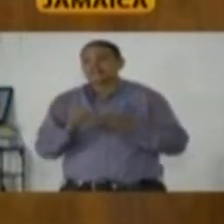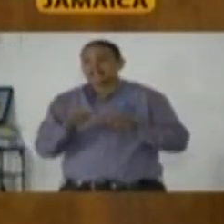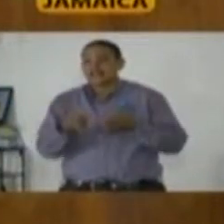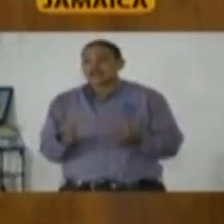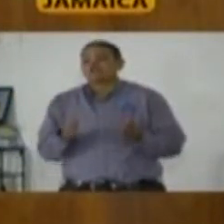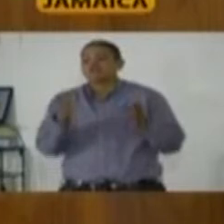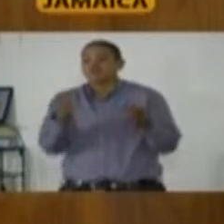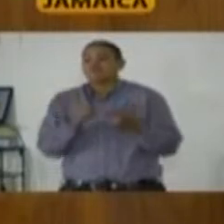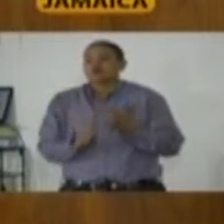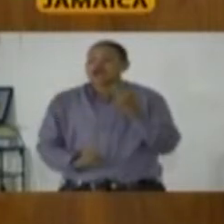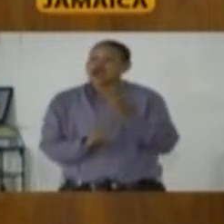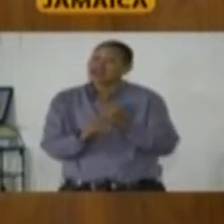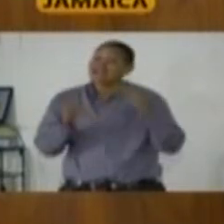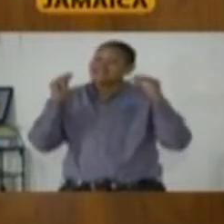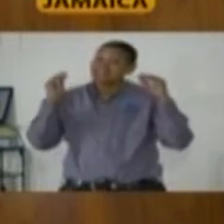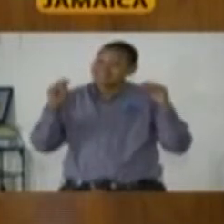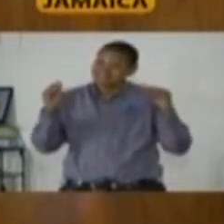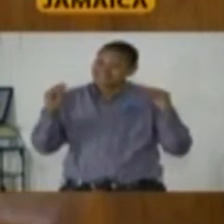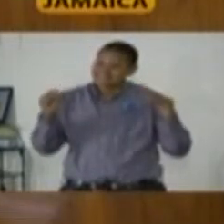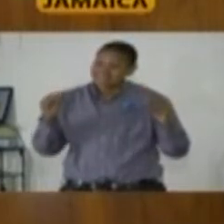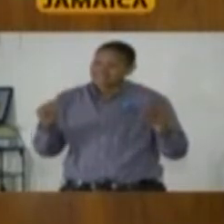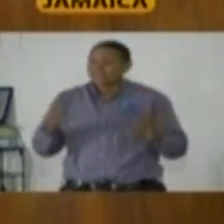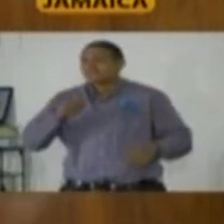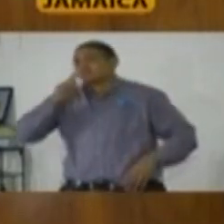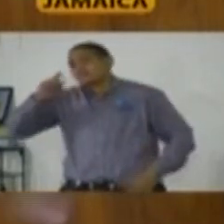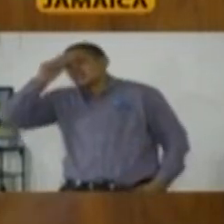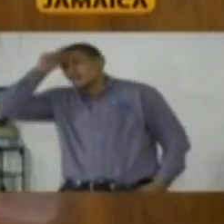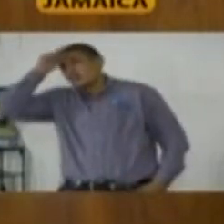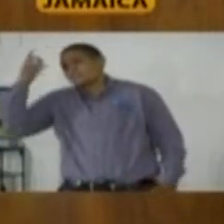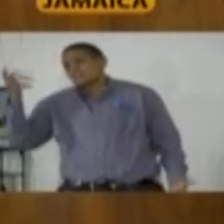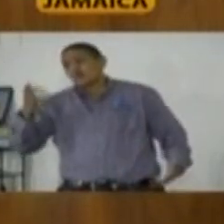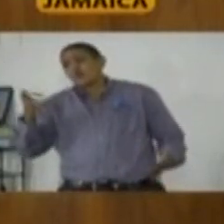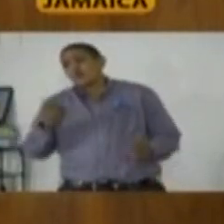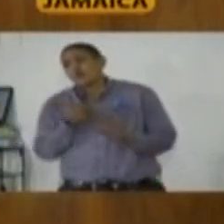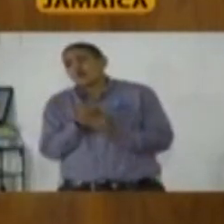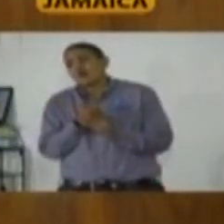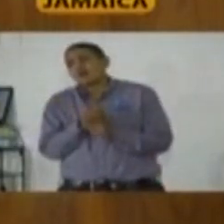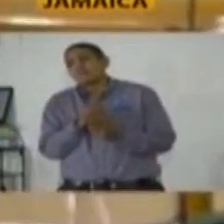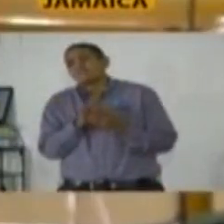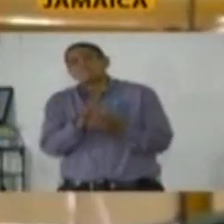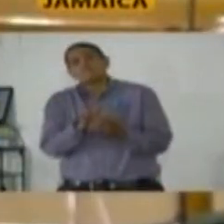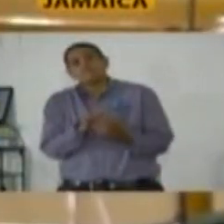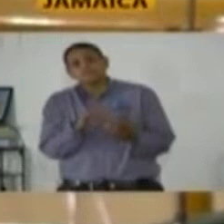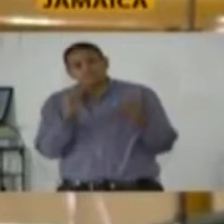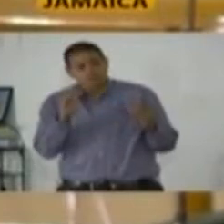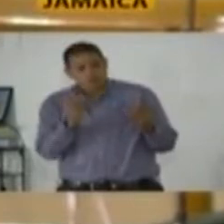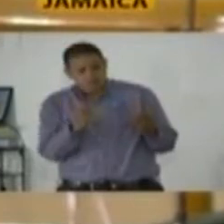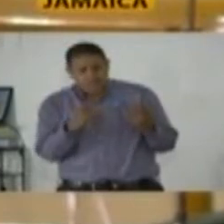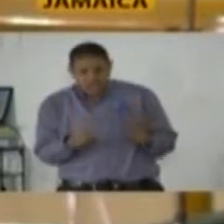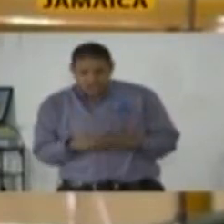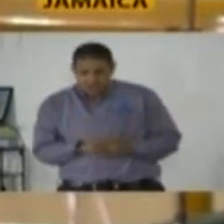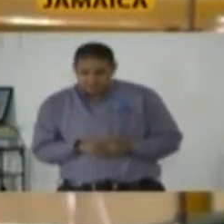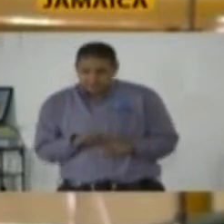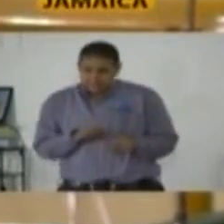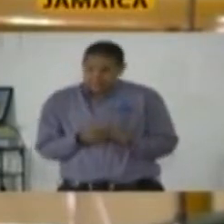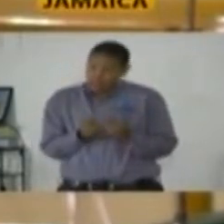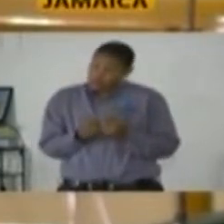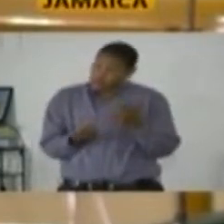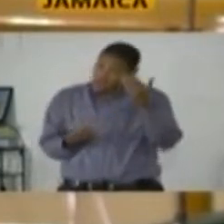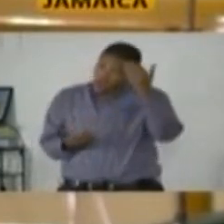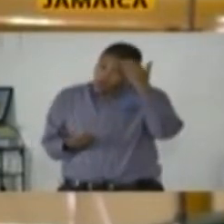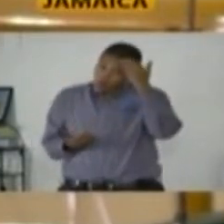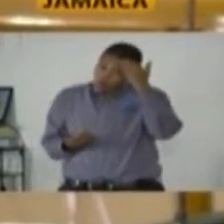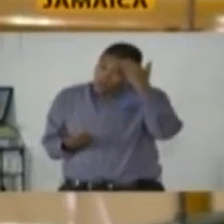classrooms and teaching colleges understand what is trauma-informed teaching, which starts with an awareness of